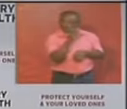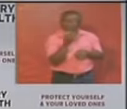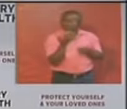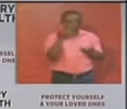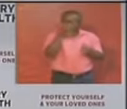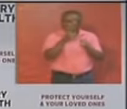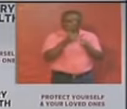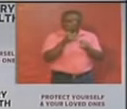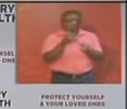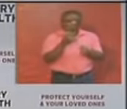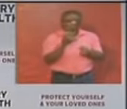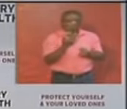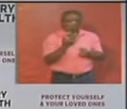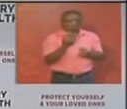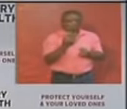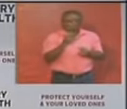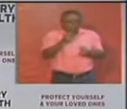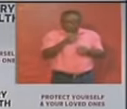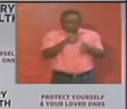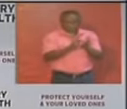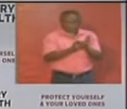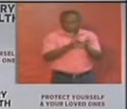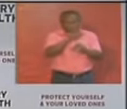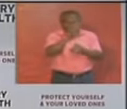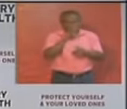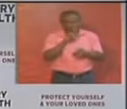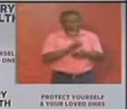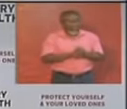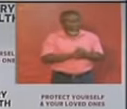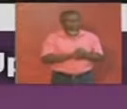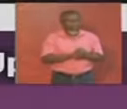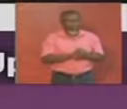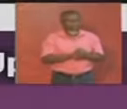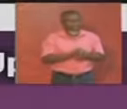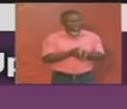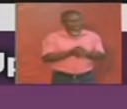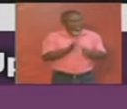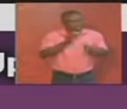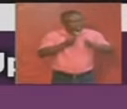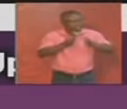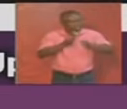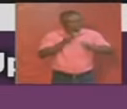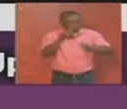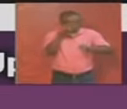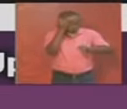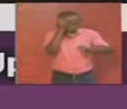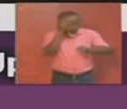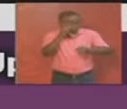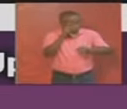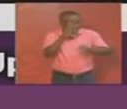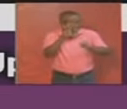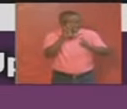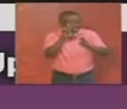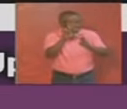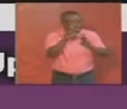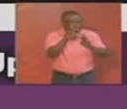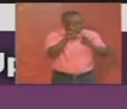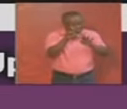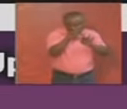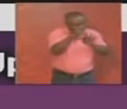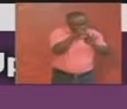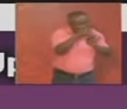Sure. The first part was whether or not we know where the infections came from in Tobago, whether they were